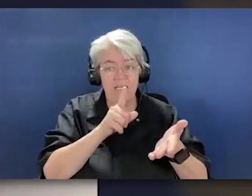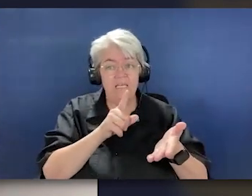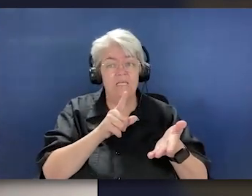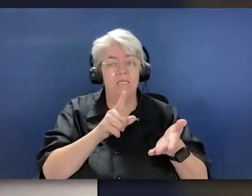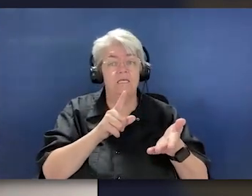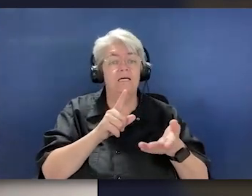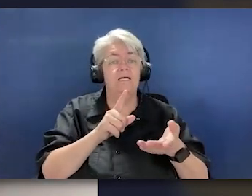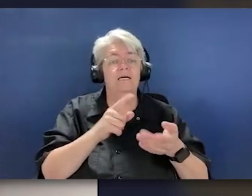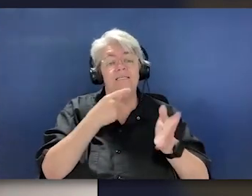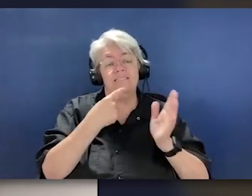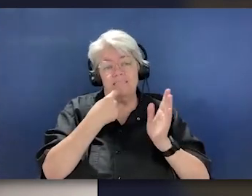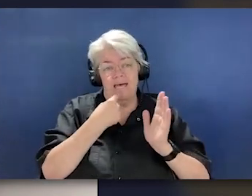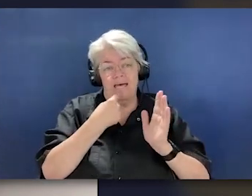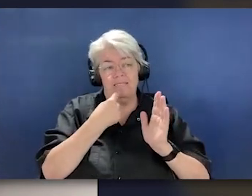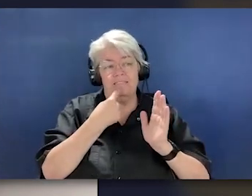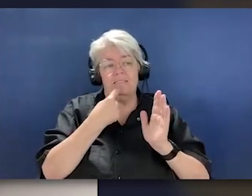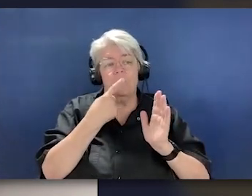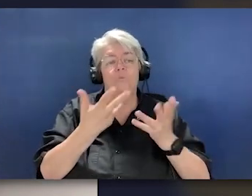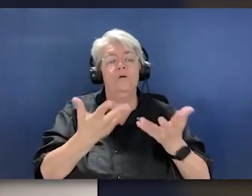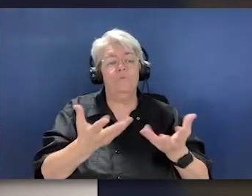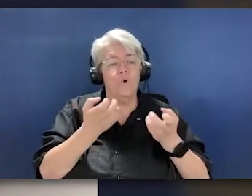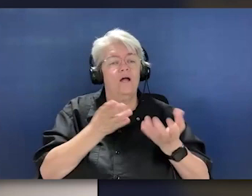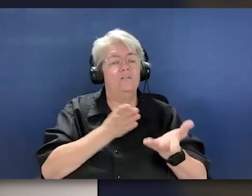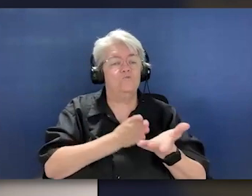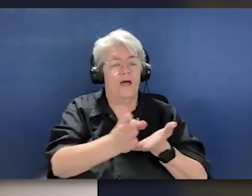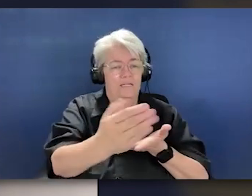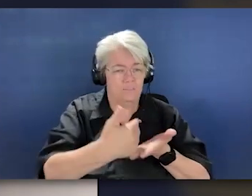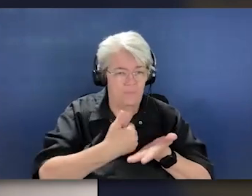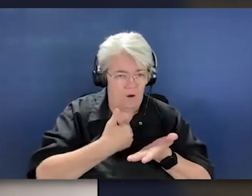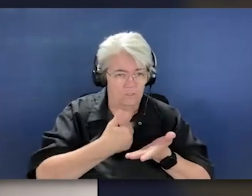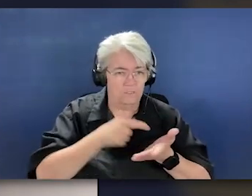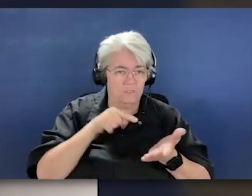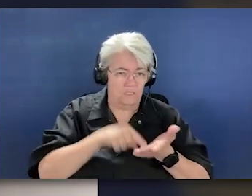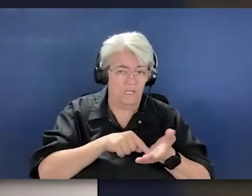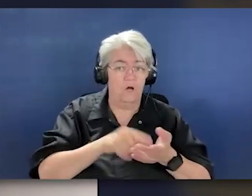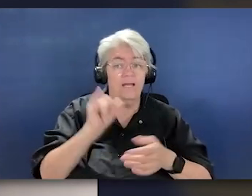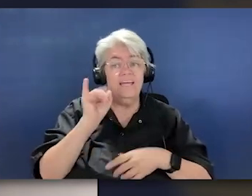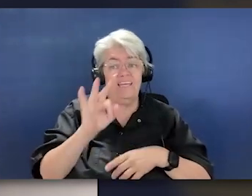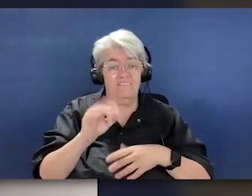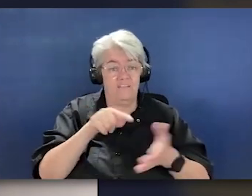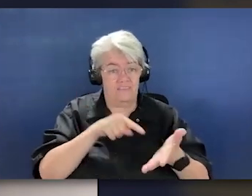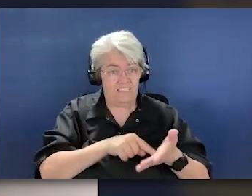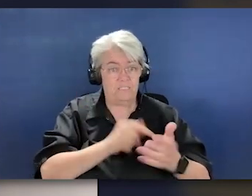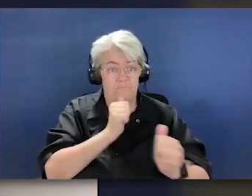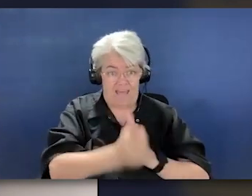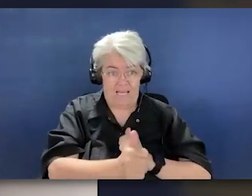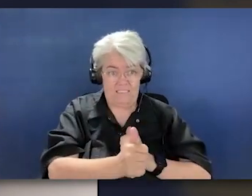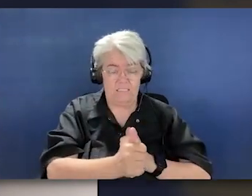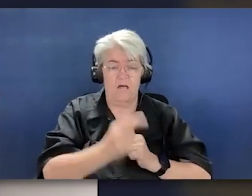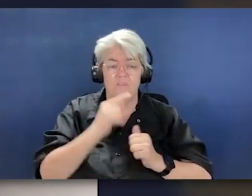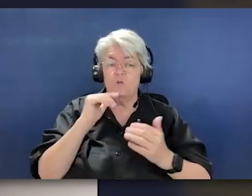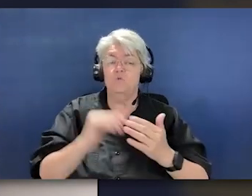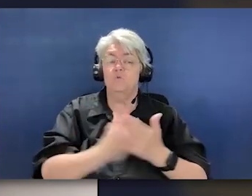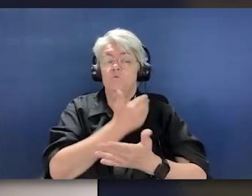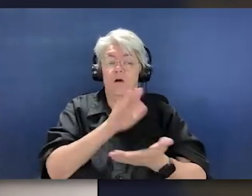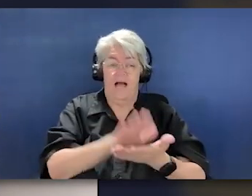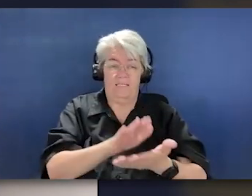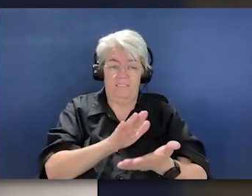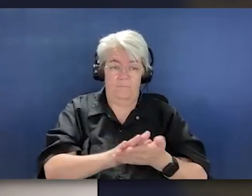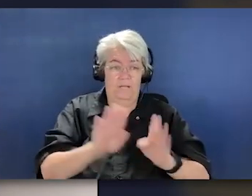foregrounds transparency as central to academic integrity. So if passed, this new academic conduct policy